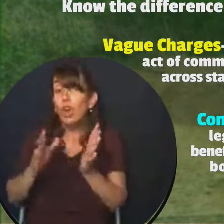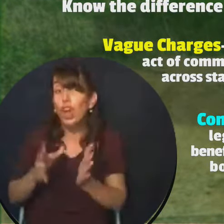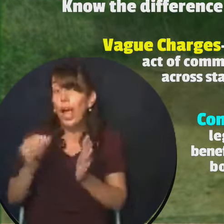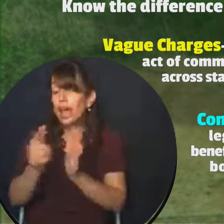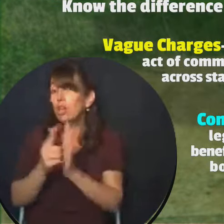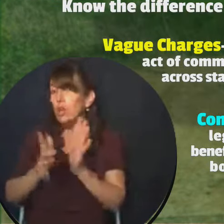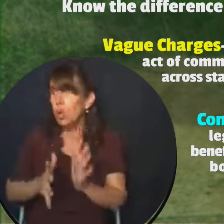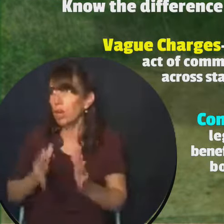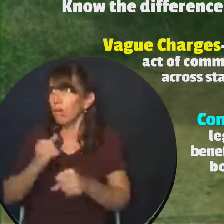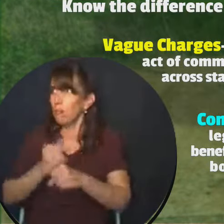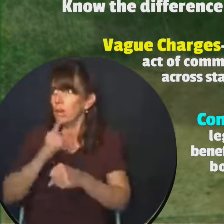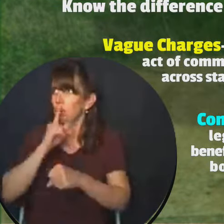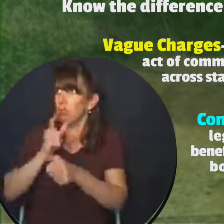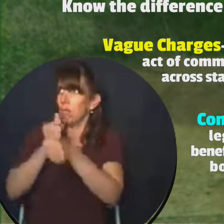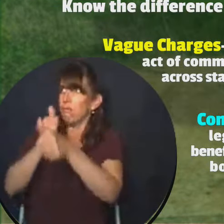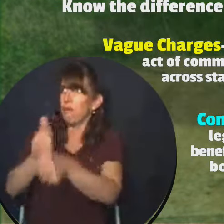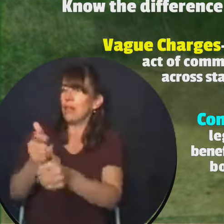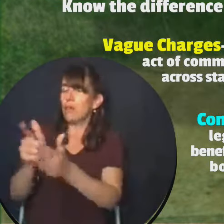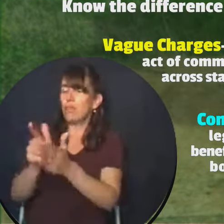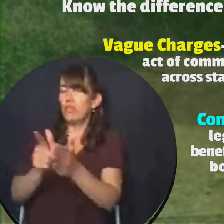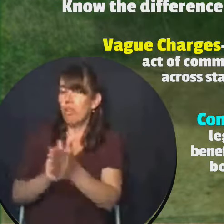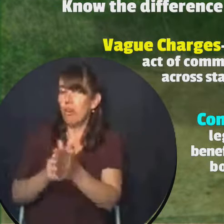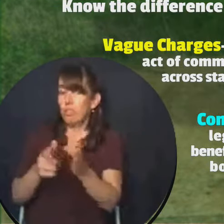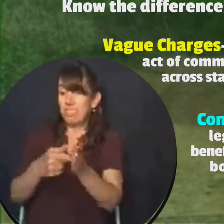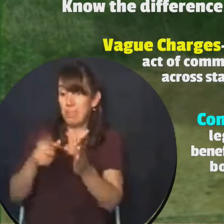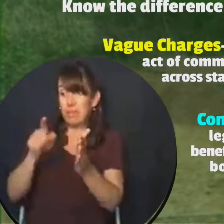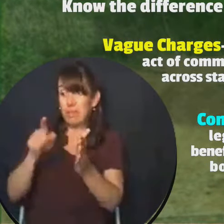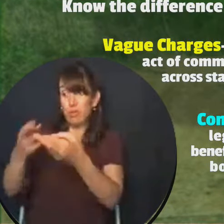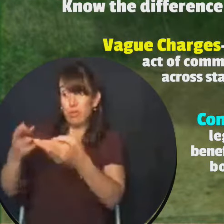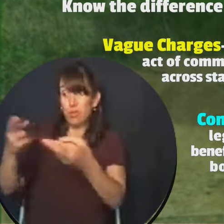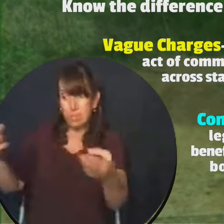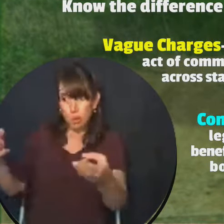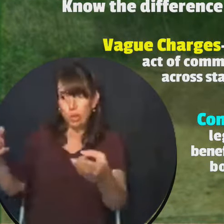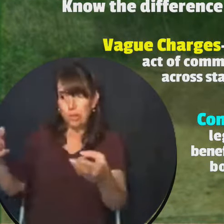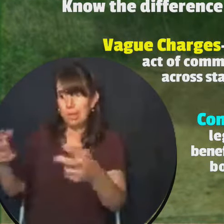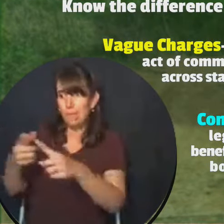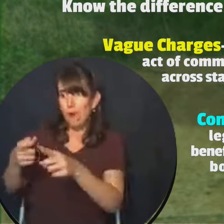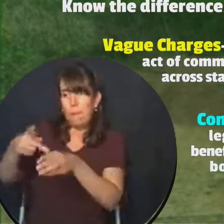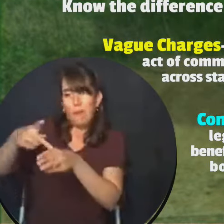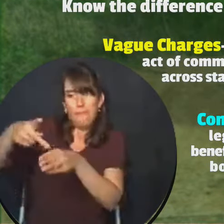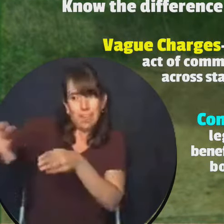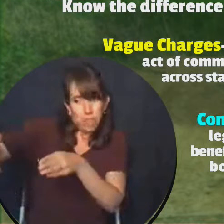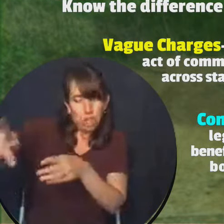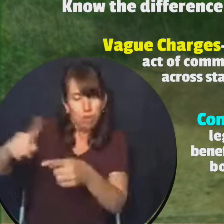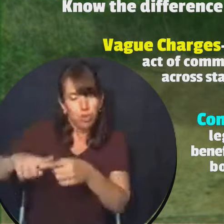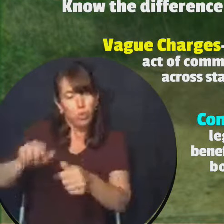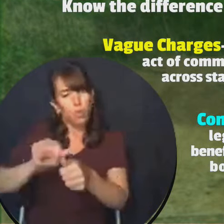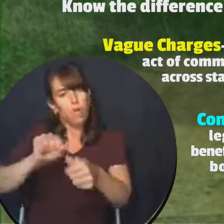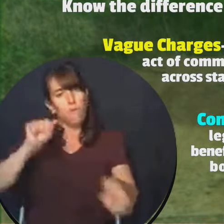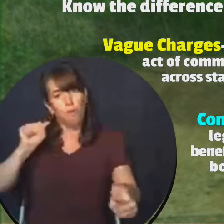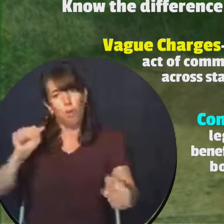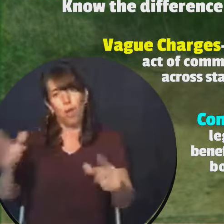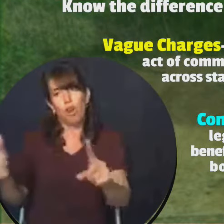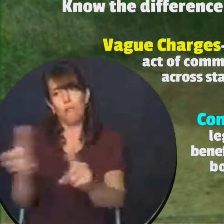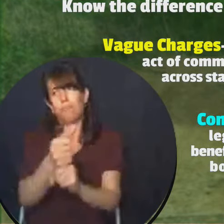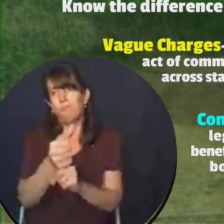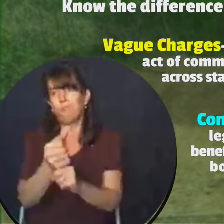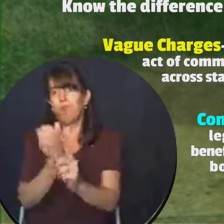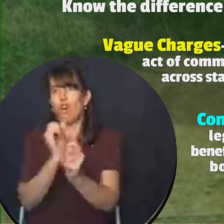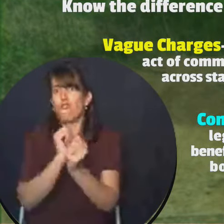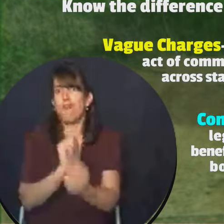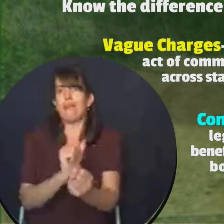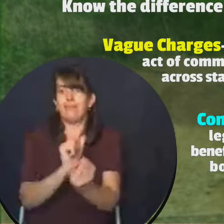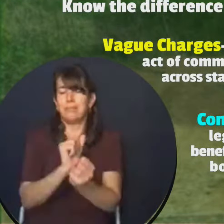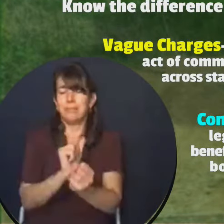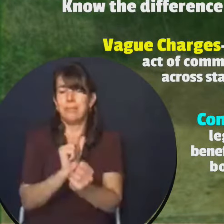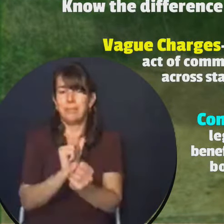need resources that we don't usually rely on in order to make sure we can avoid arrest in those situations.